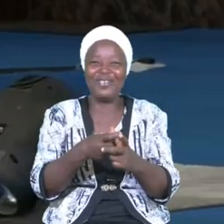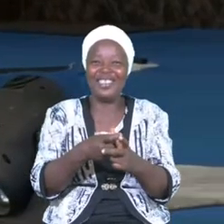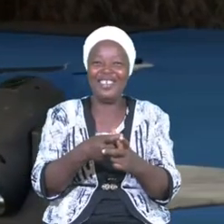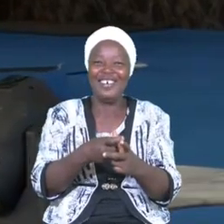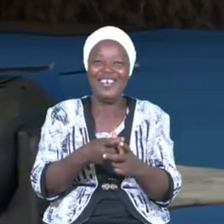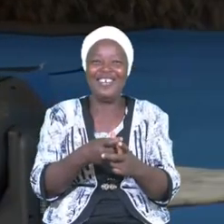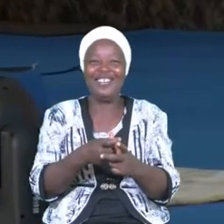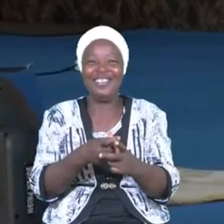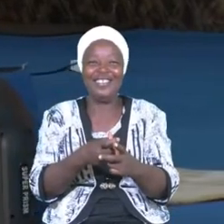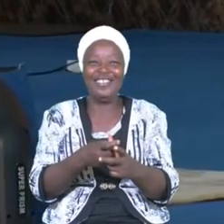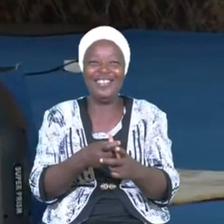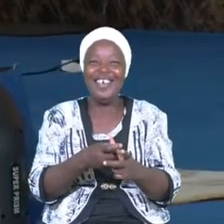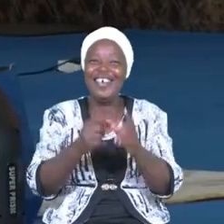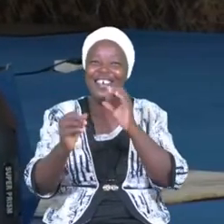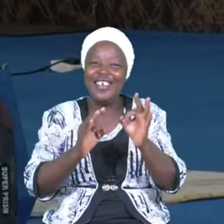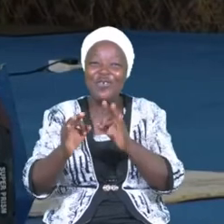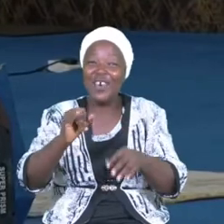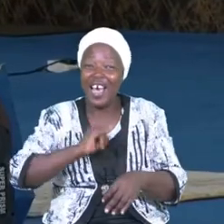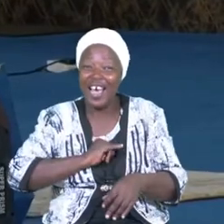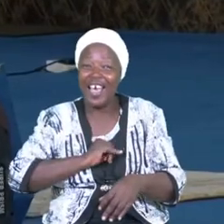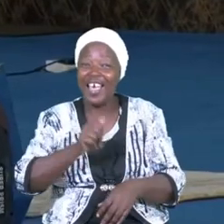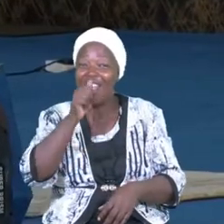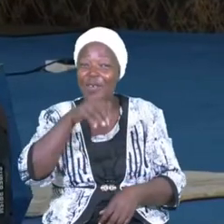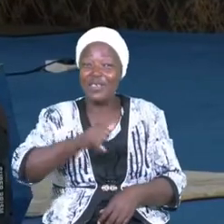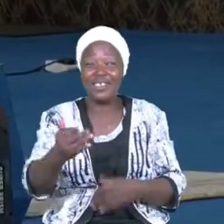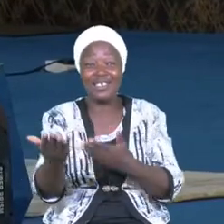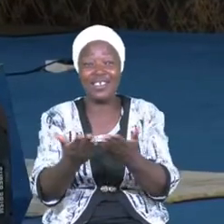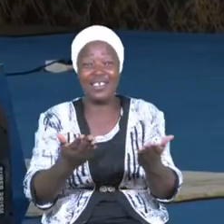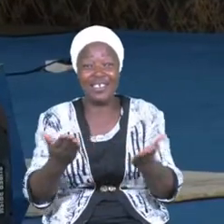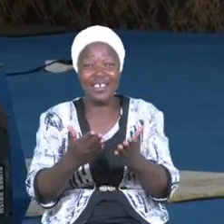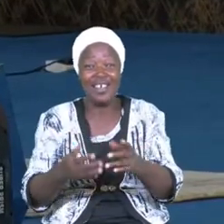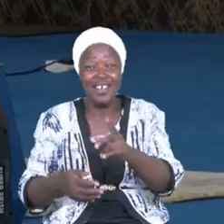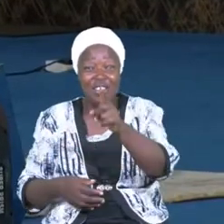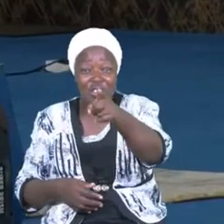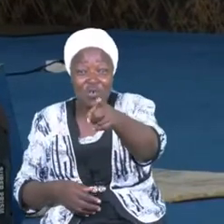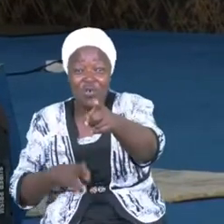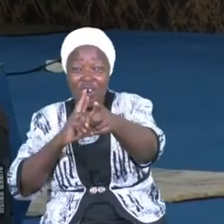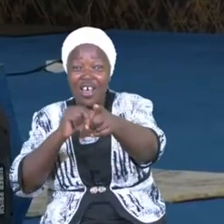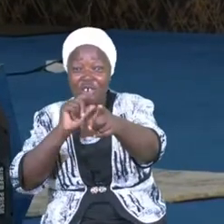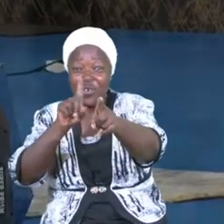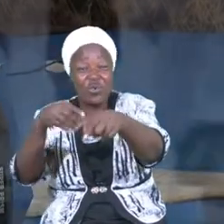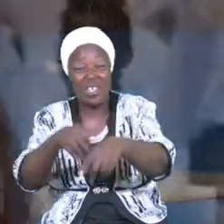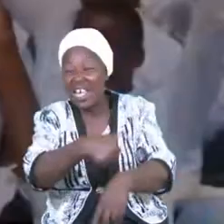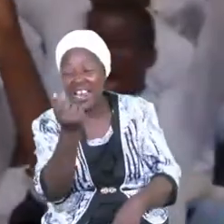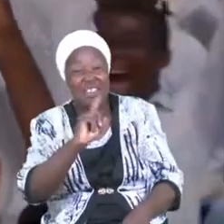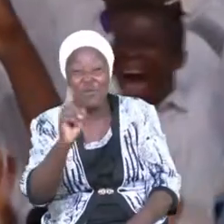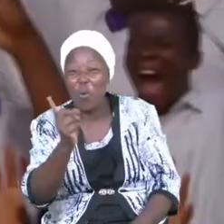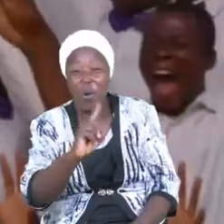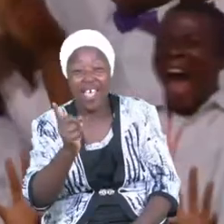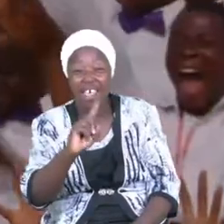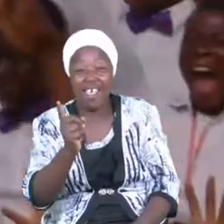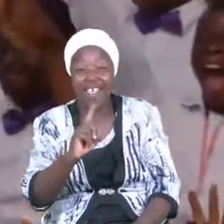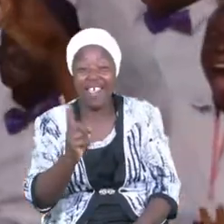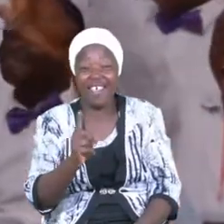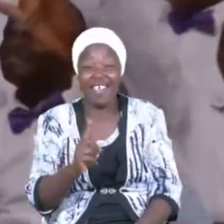If I am still here, you are not going anywhere. We